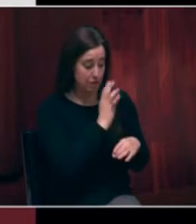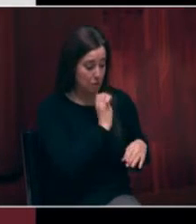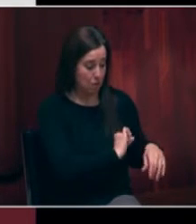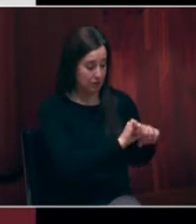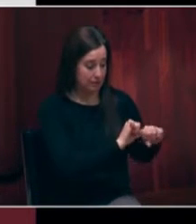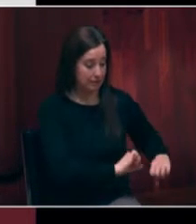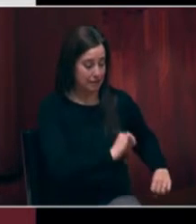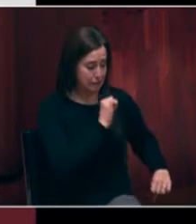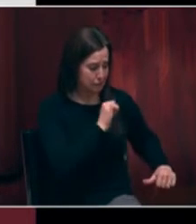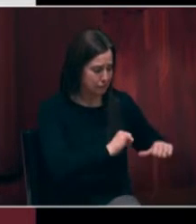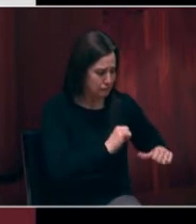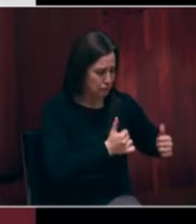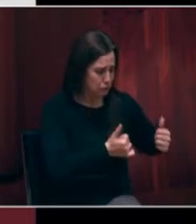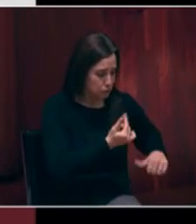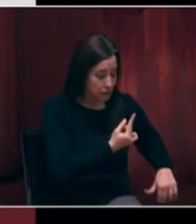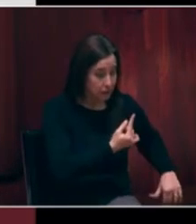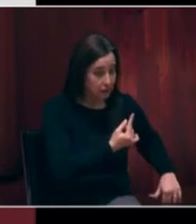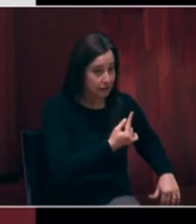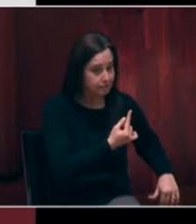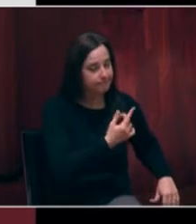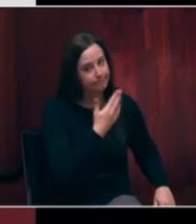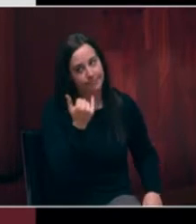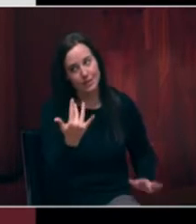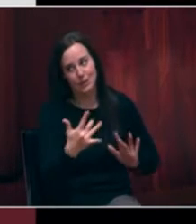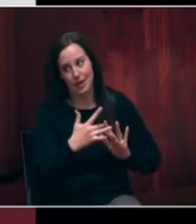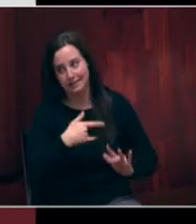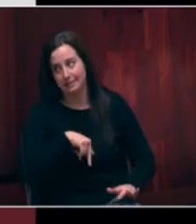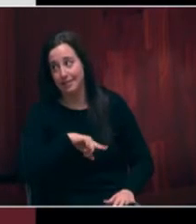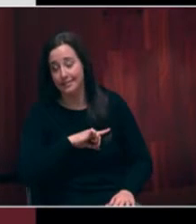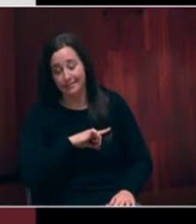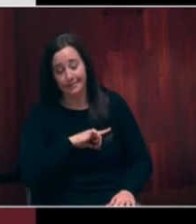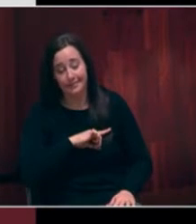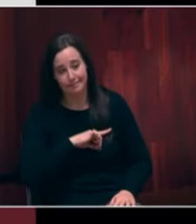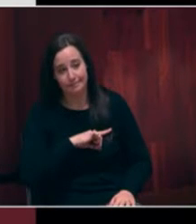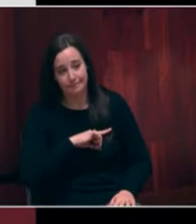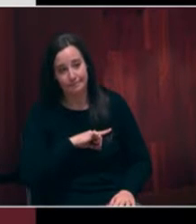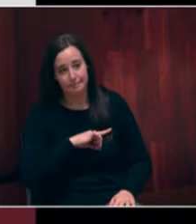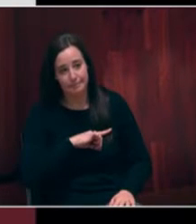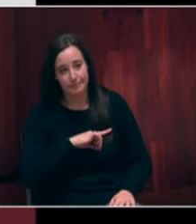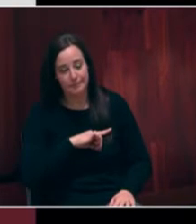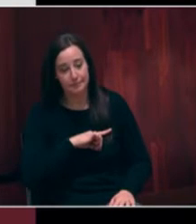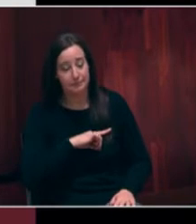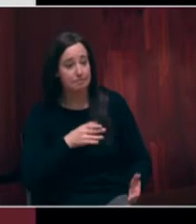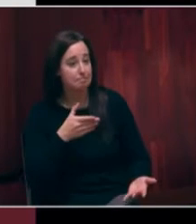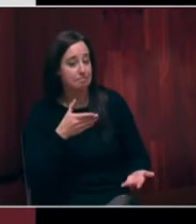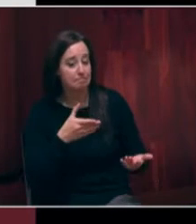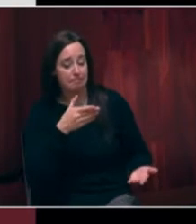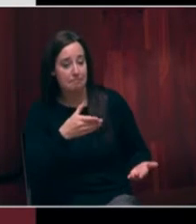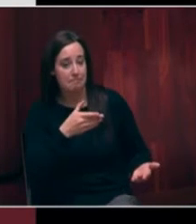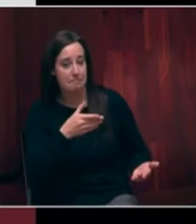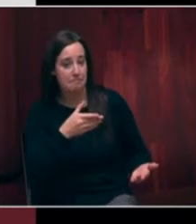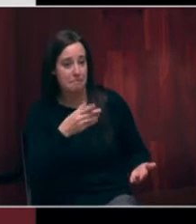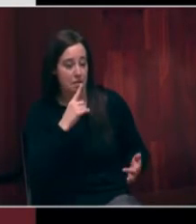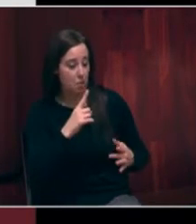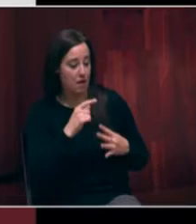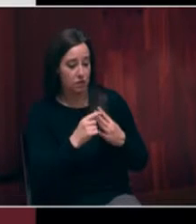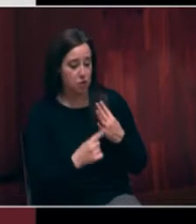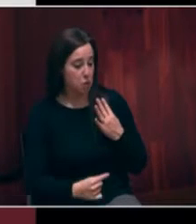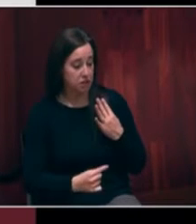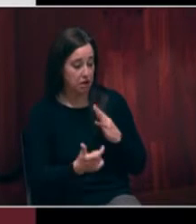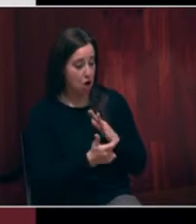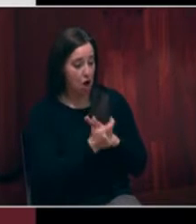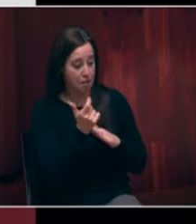sure, probably best to contact us. We may or may not have chosen automatically which one to